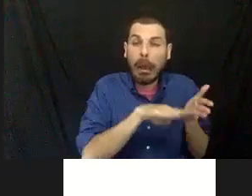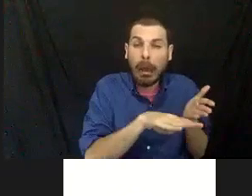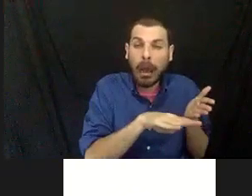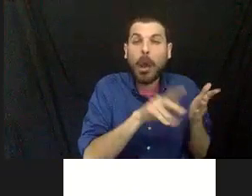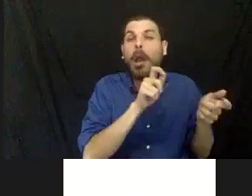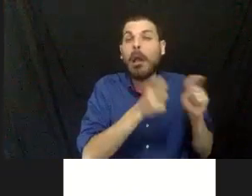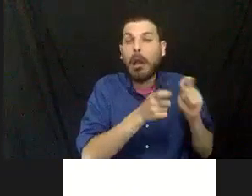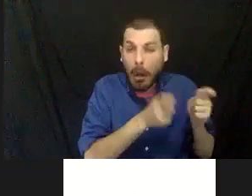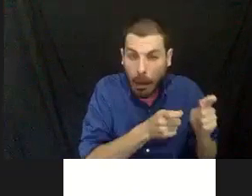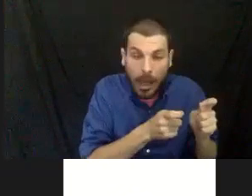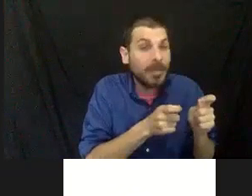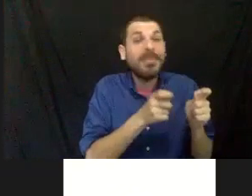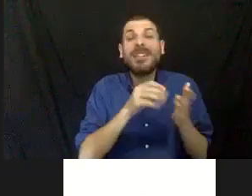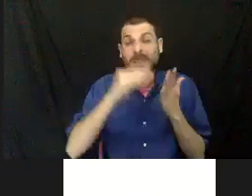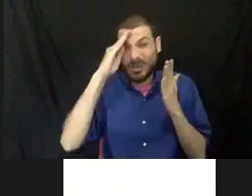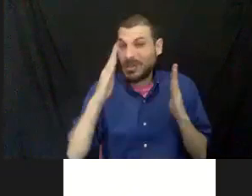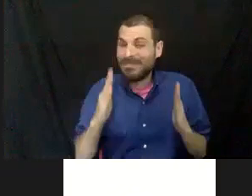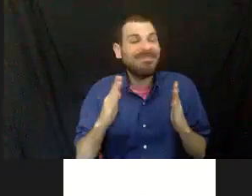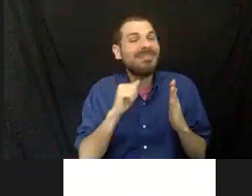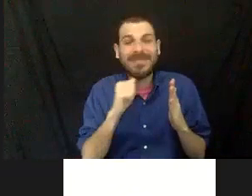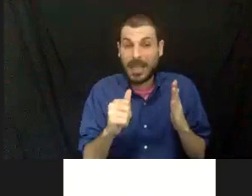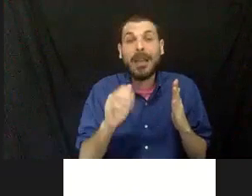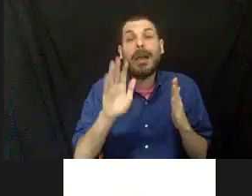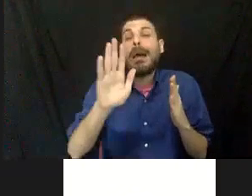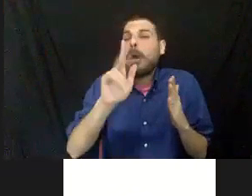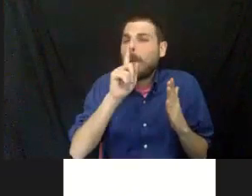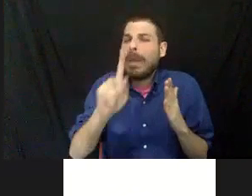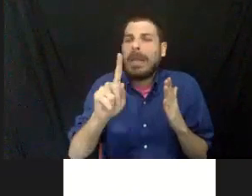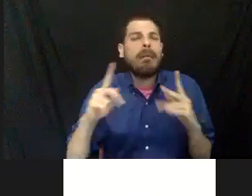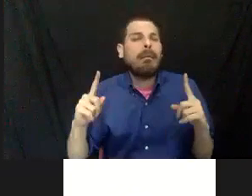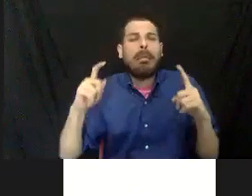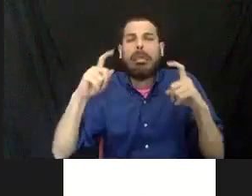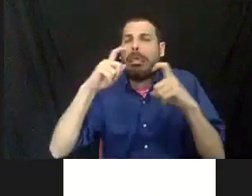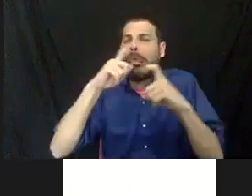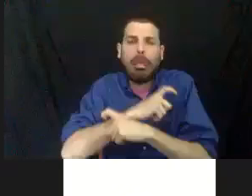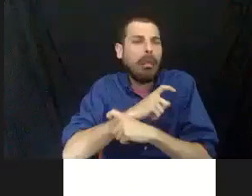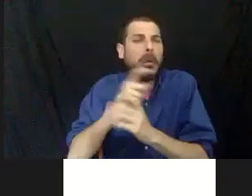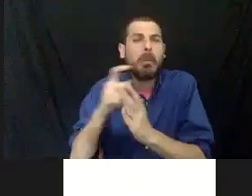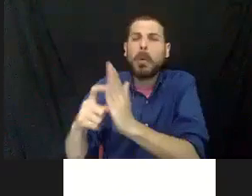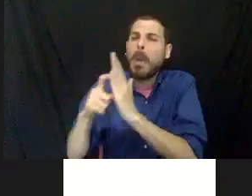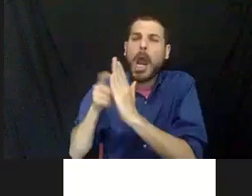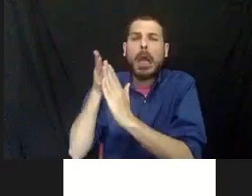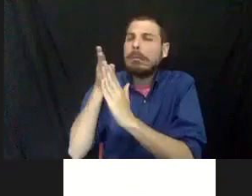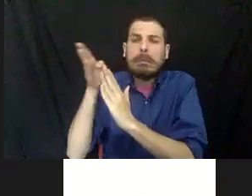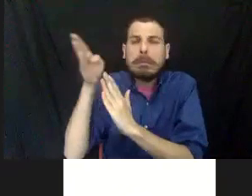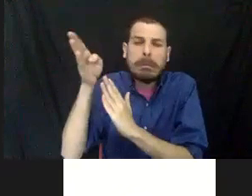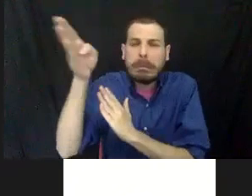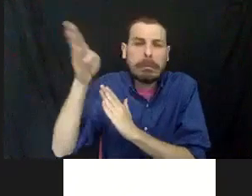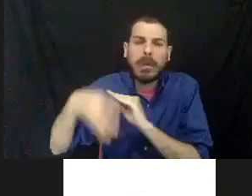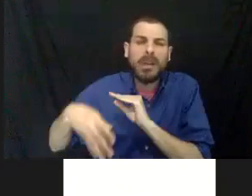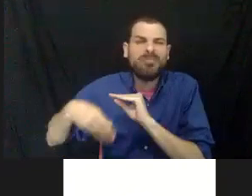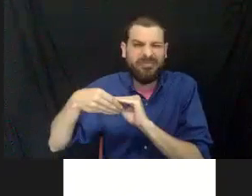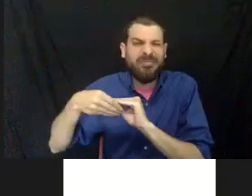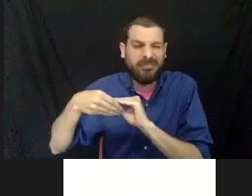It's just a little bit more difficult and requires kind of an extra process within the bankruptcy. So just to keep that in